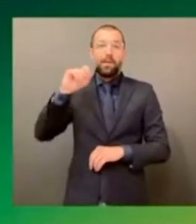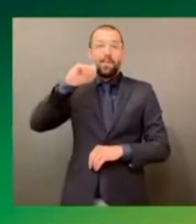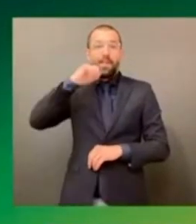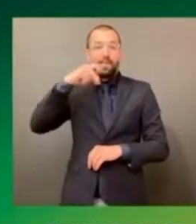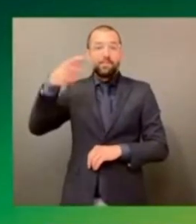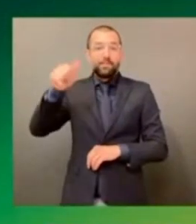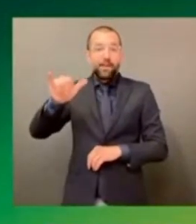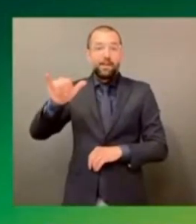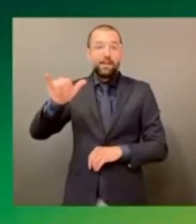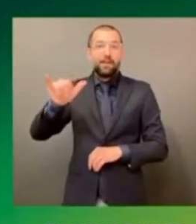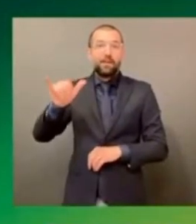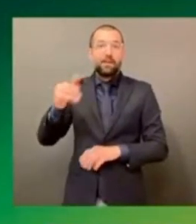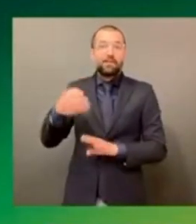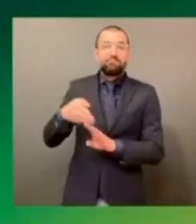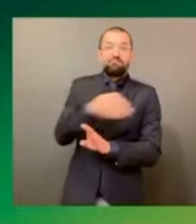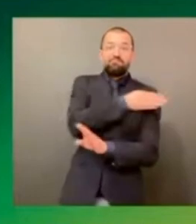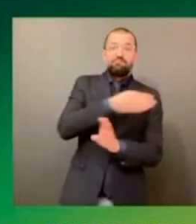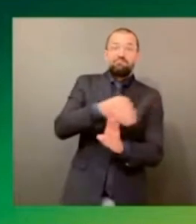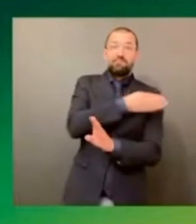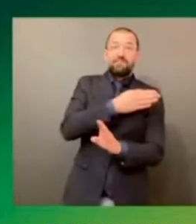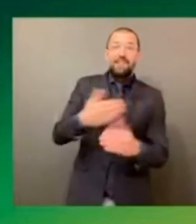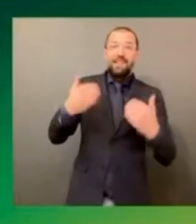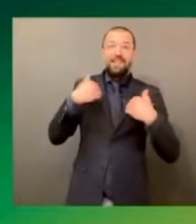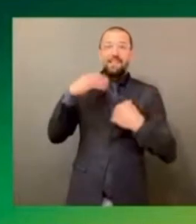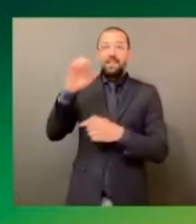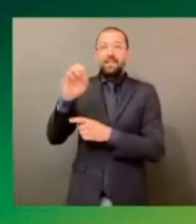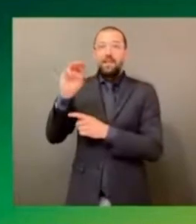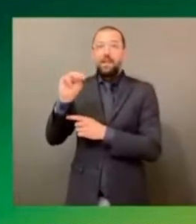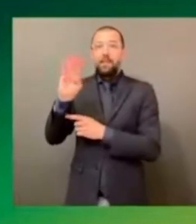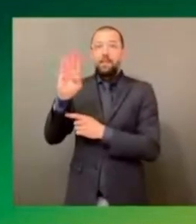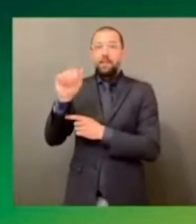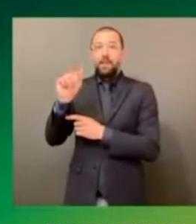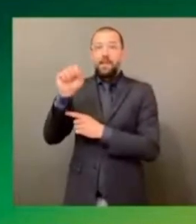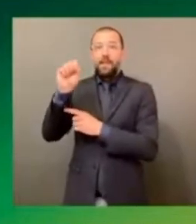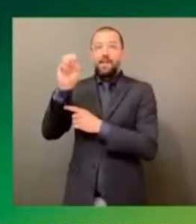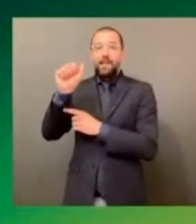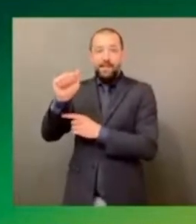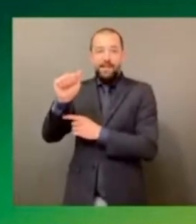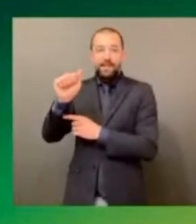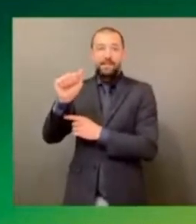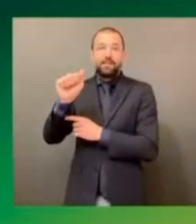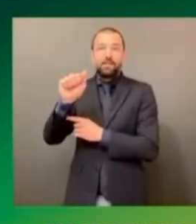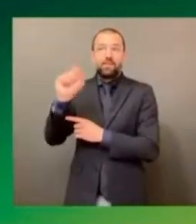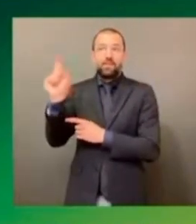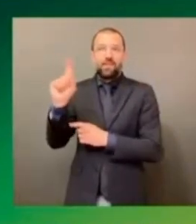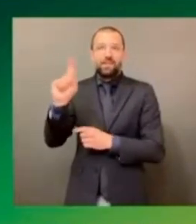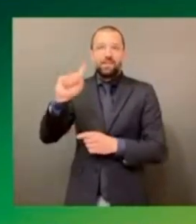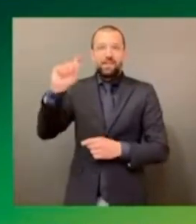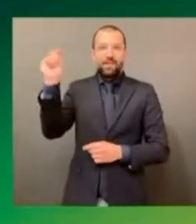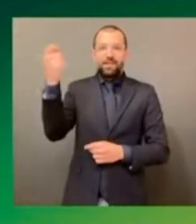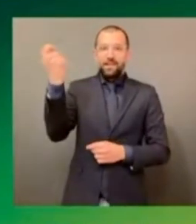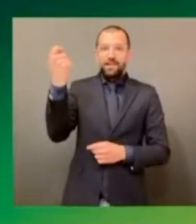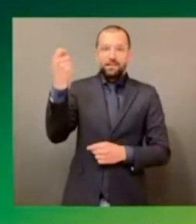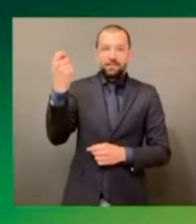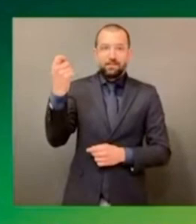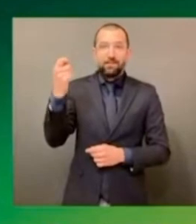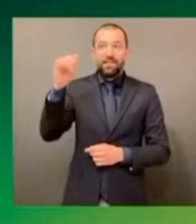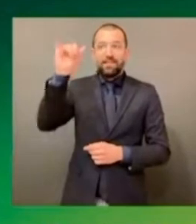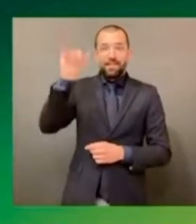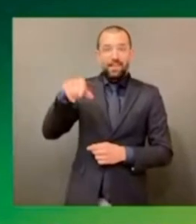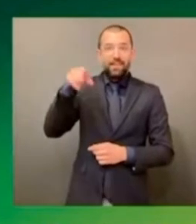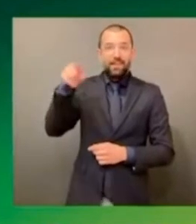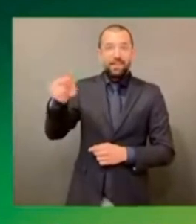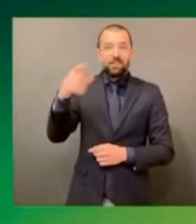M-Pesa in Kenya, a mobile phone payment service that revolutionized the